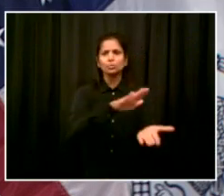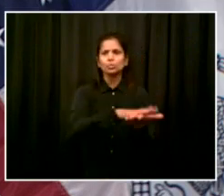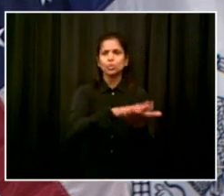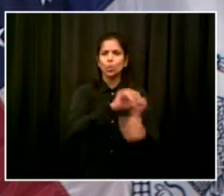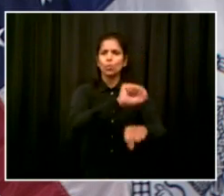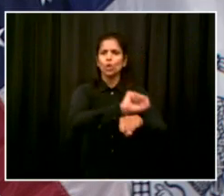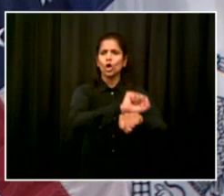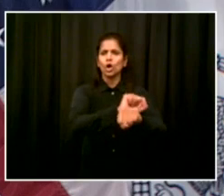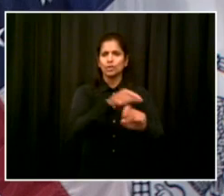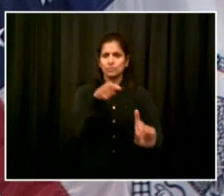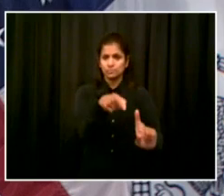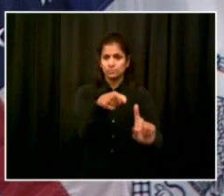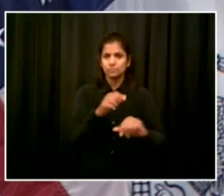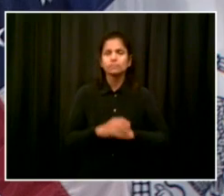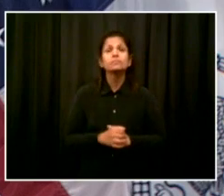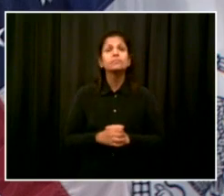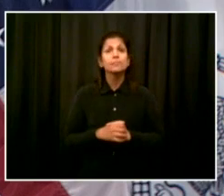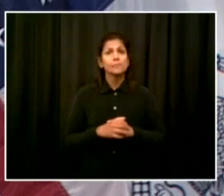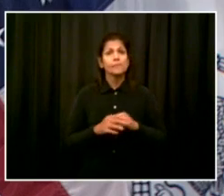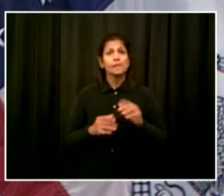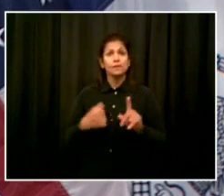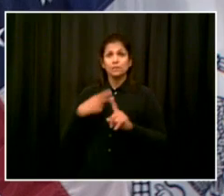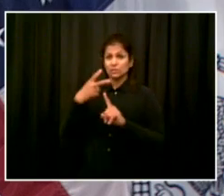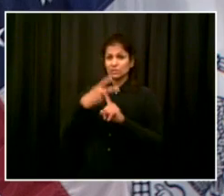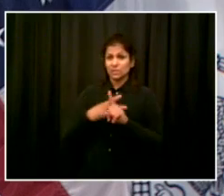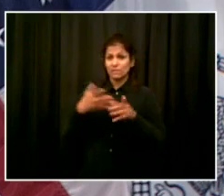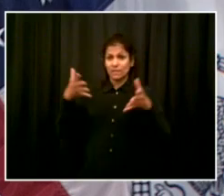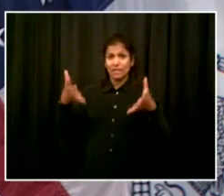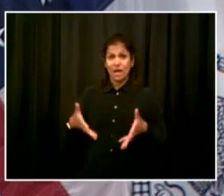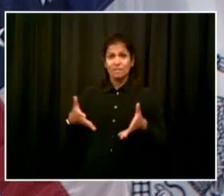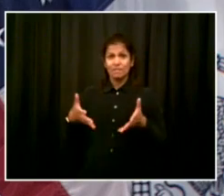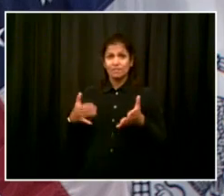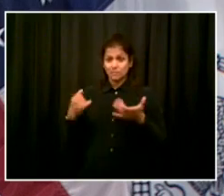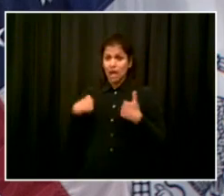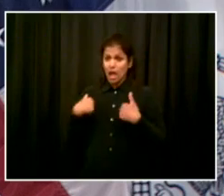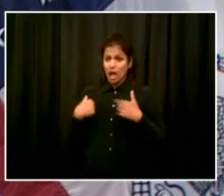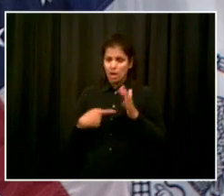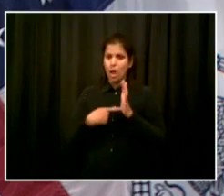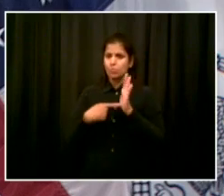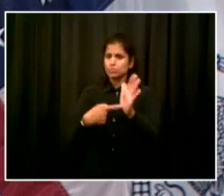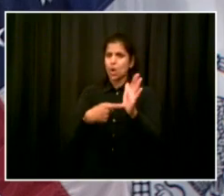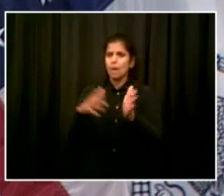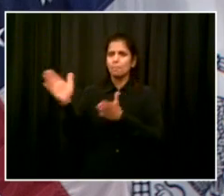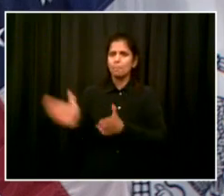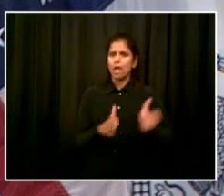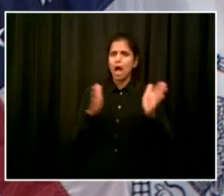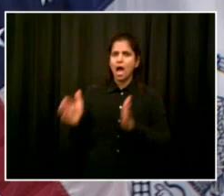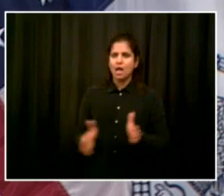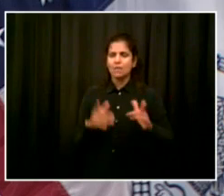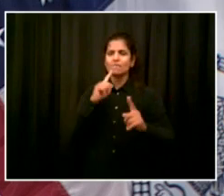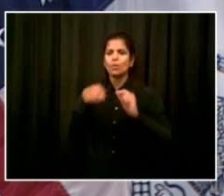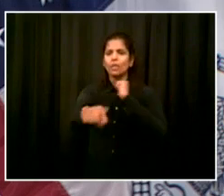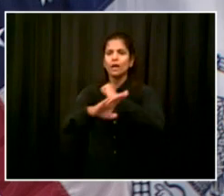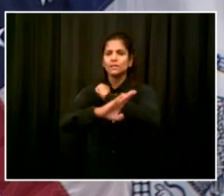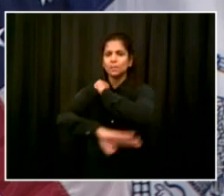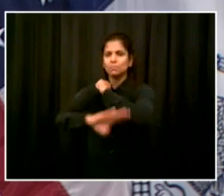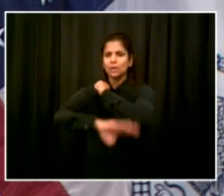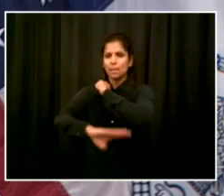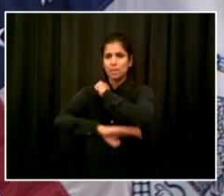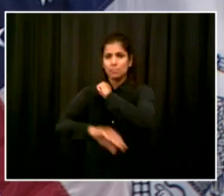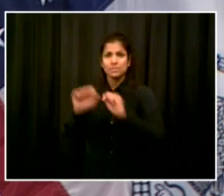over again how that's going to be done. And it's going to be done based on the data. And if at any point the data tells us we need to change direction, we